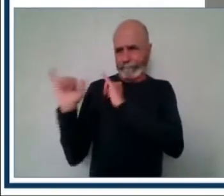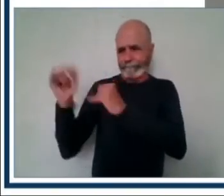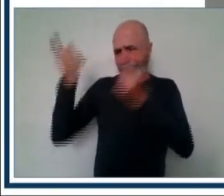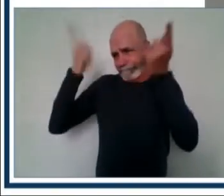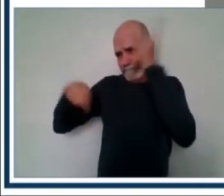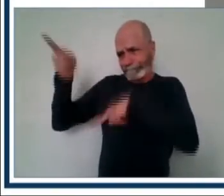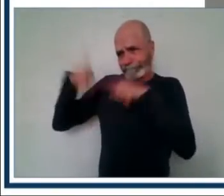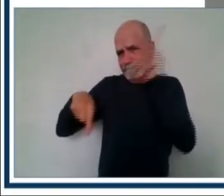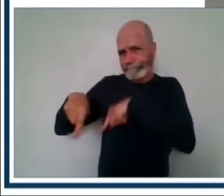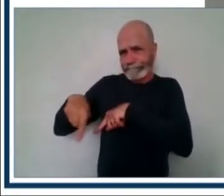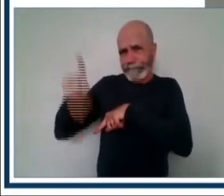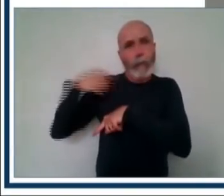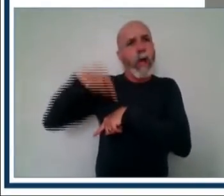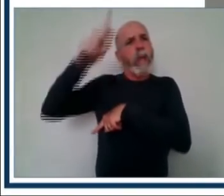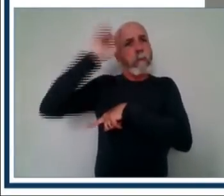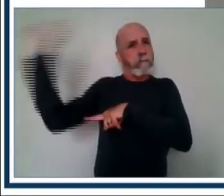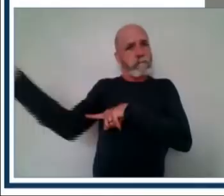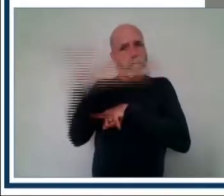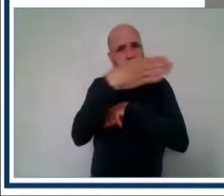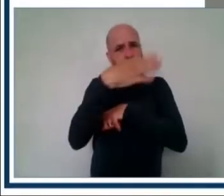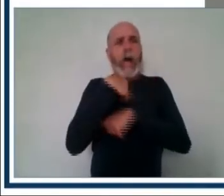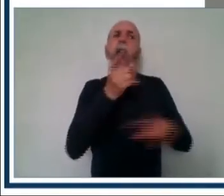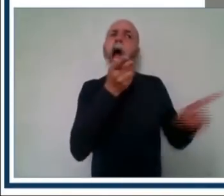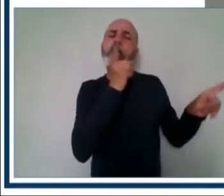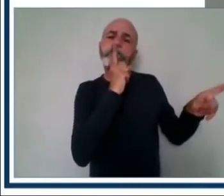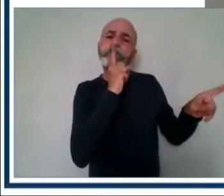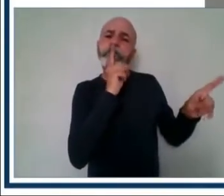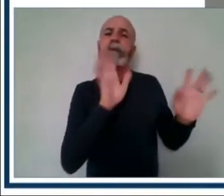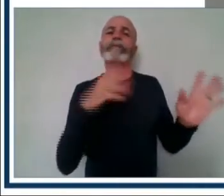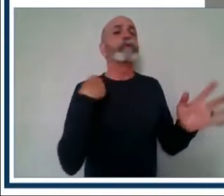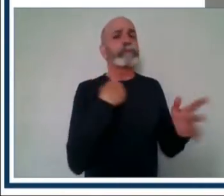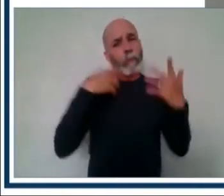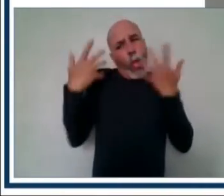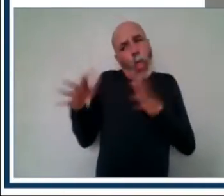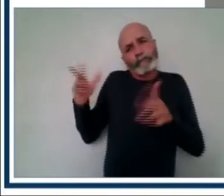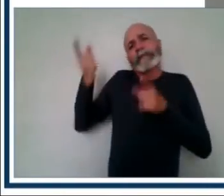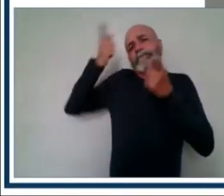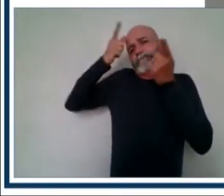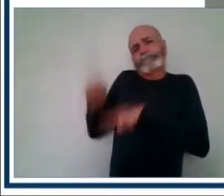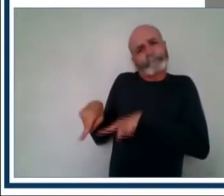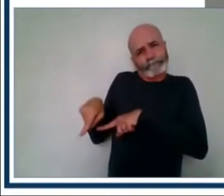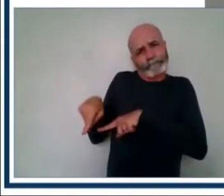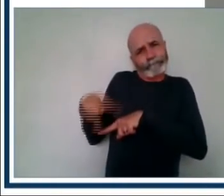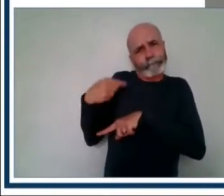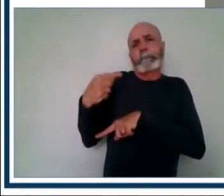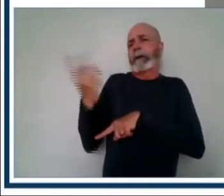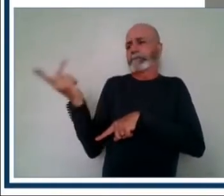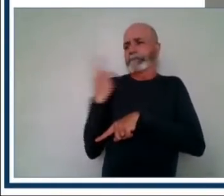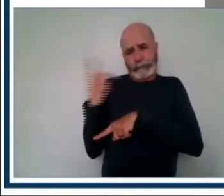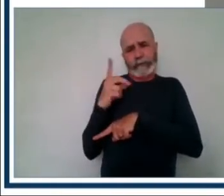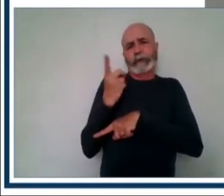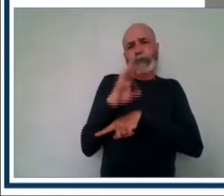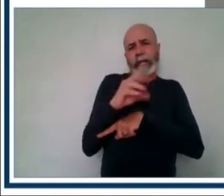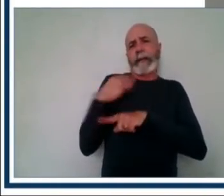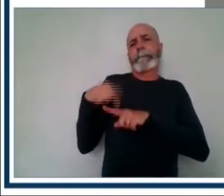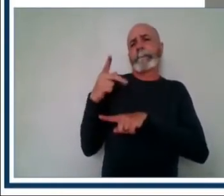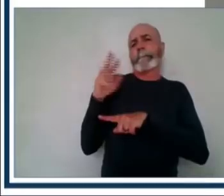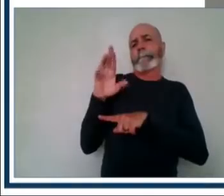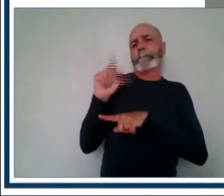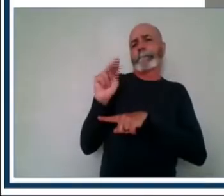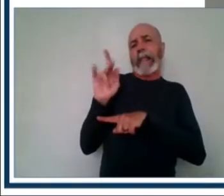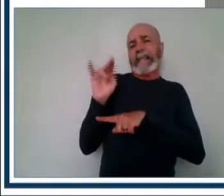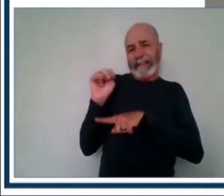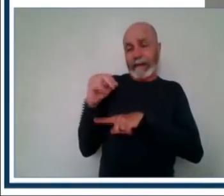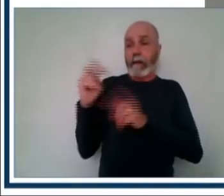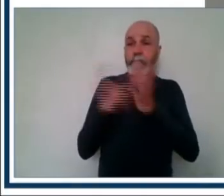comments. Fully agreement with the Premier that in the state that we're in, even high-level hockey is a luxury that we